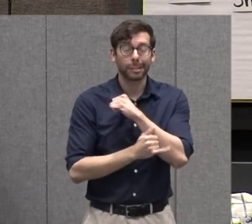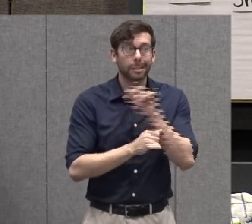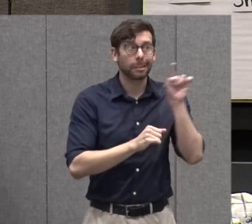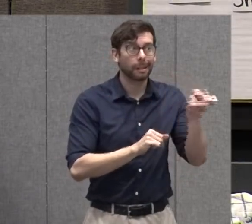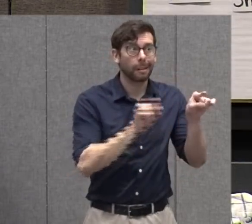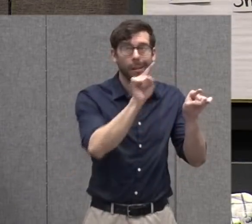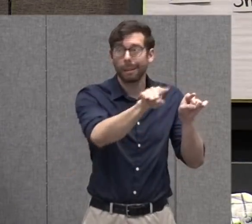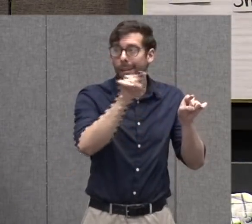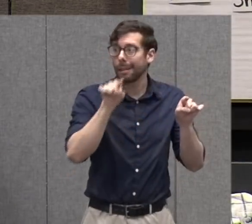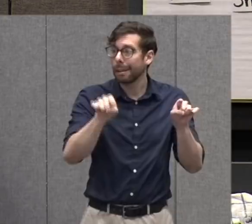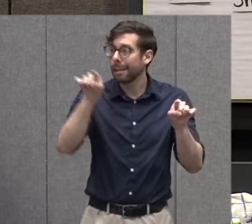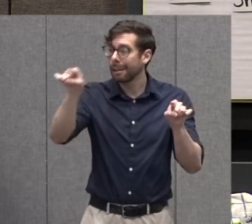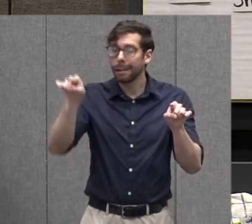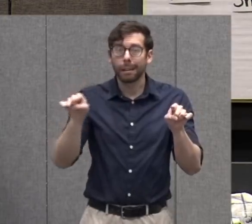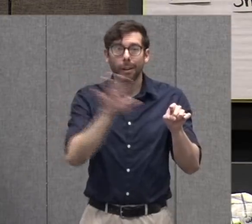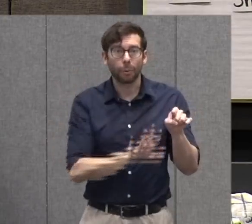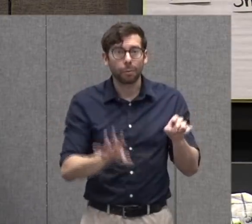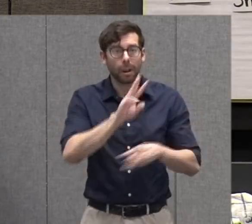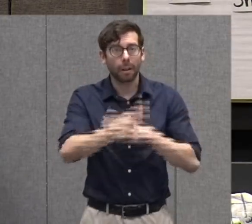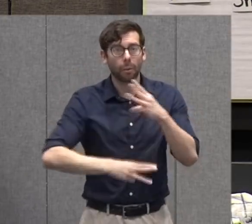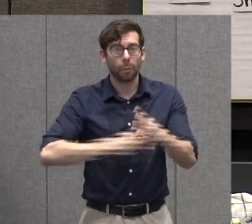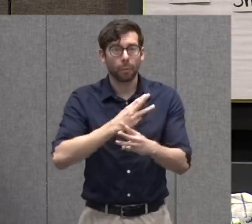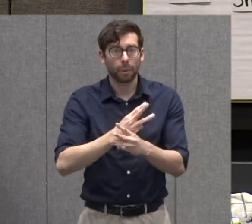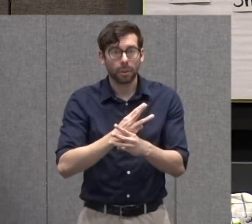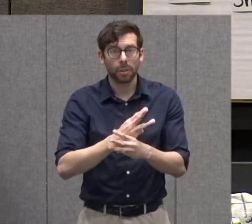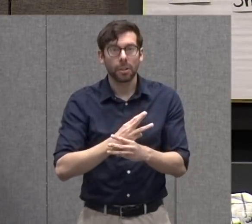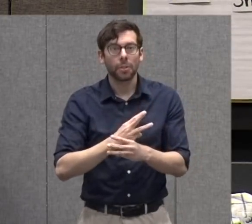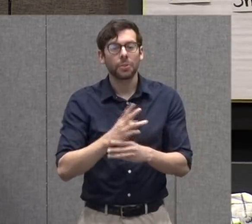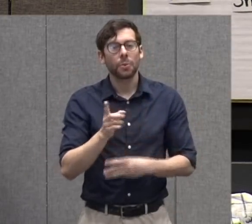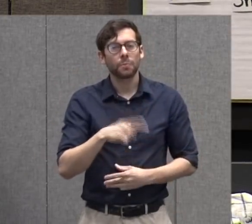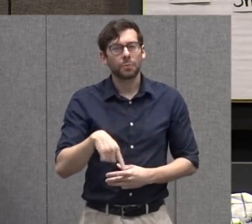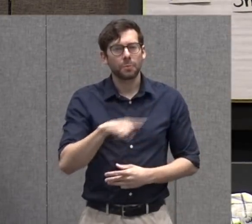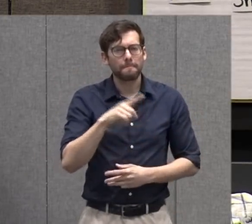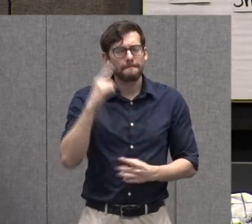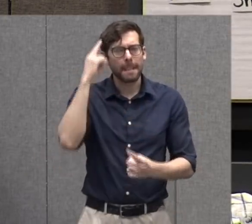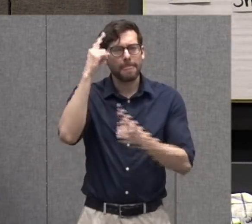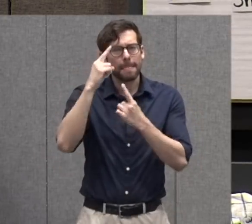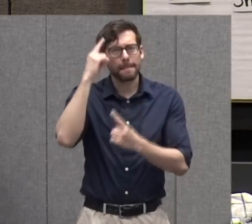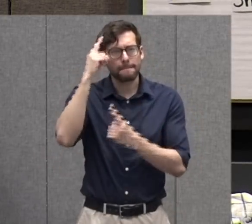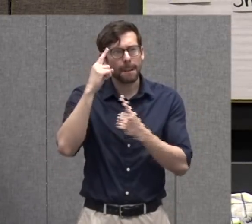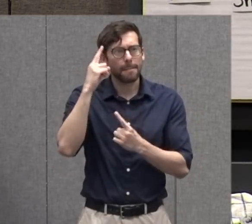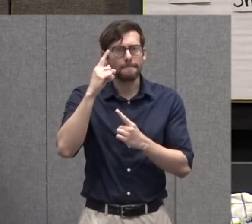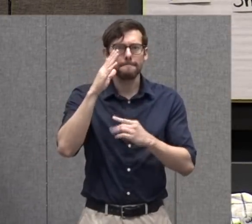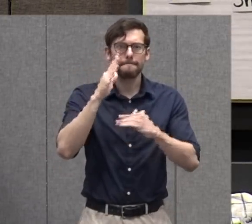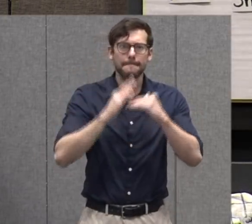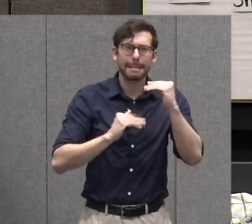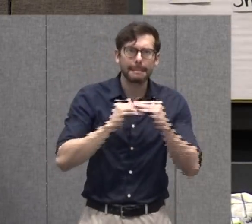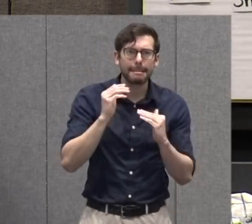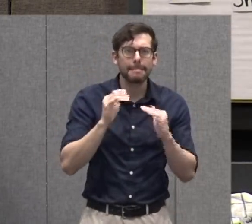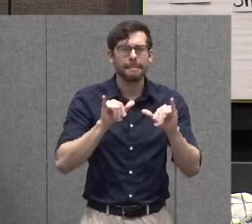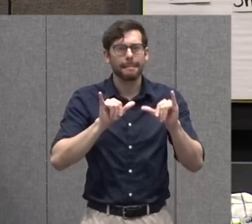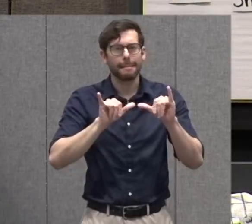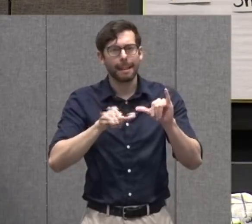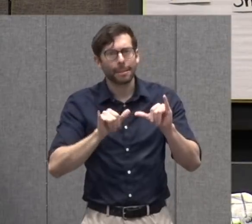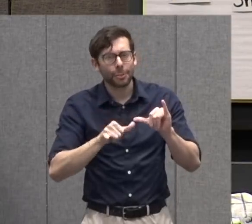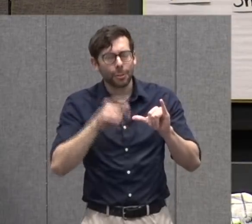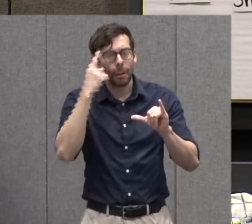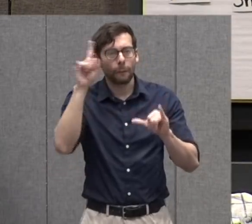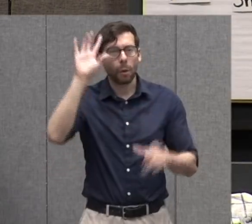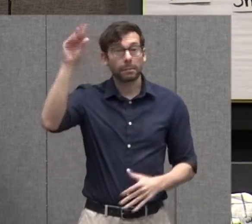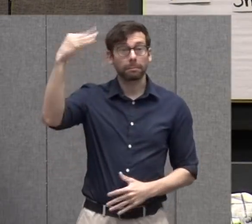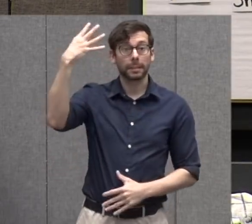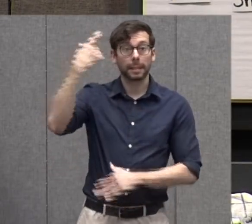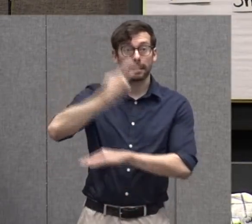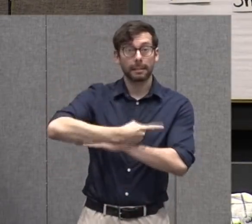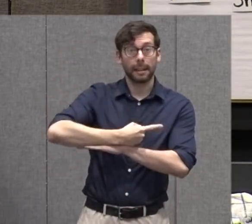want us to think about engineering for a sunny day. What does that mean? Science helps us understand what's